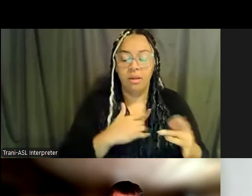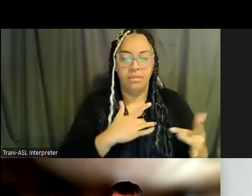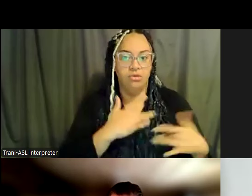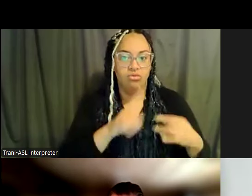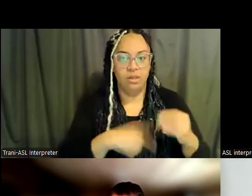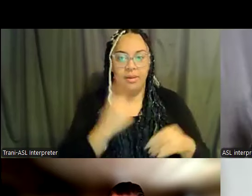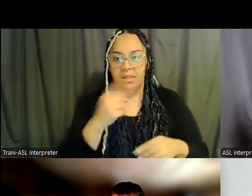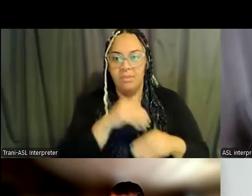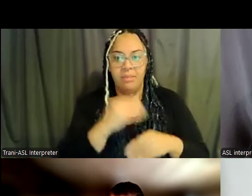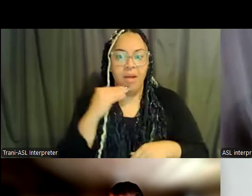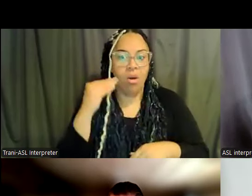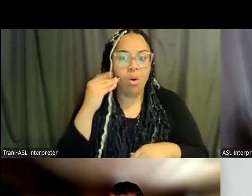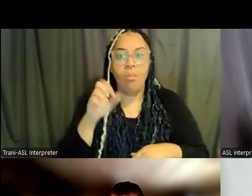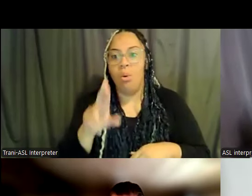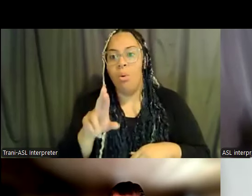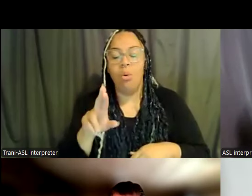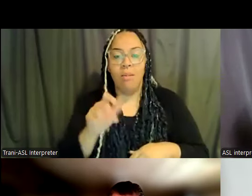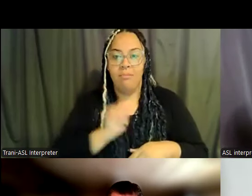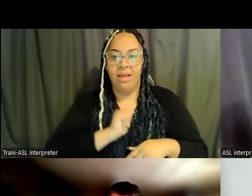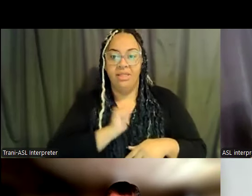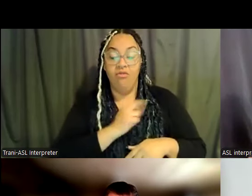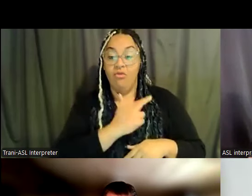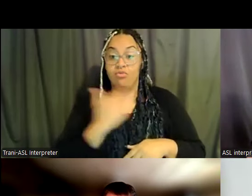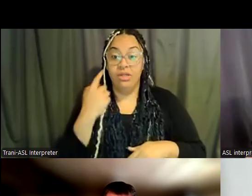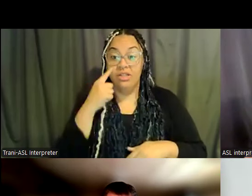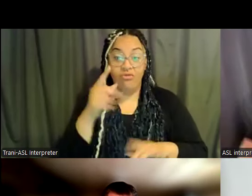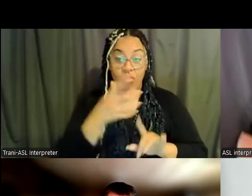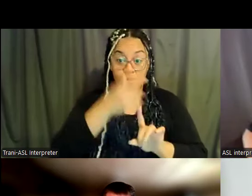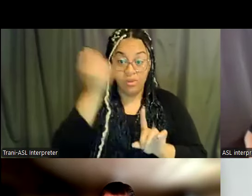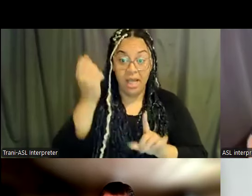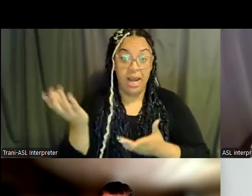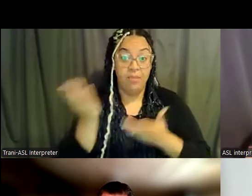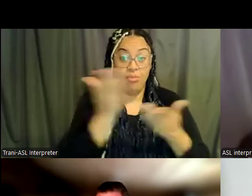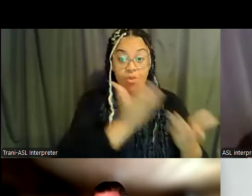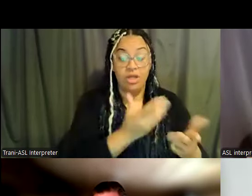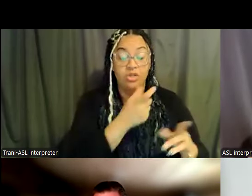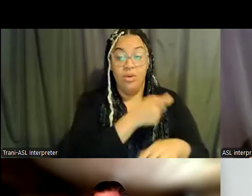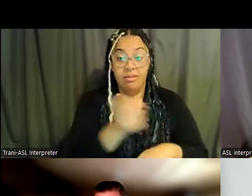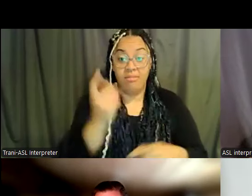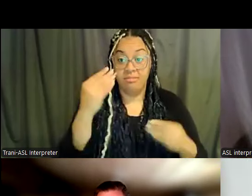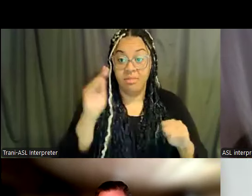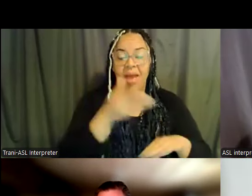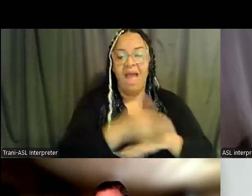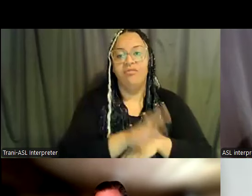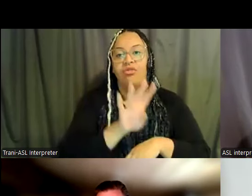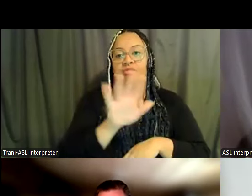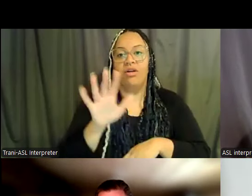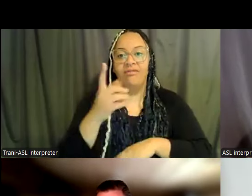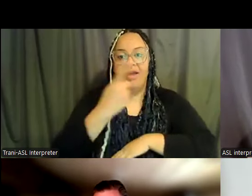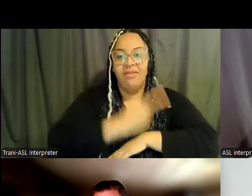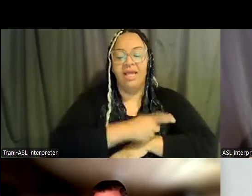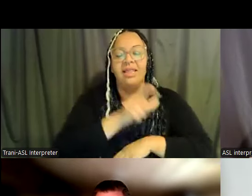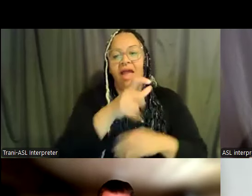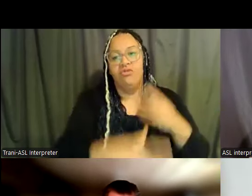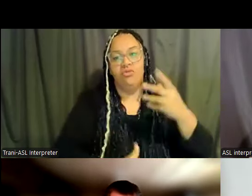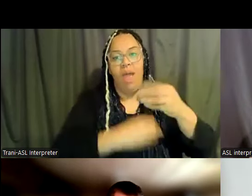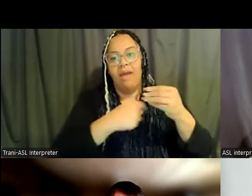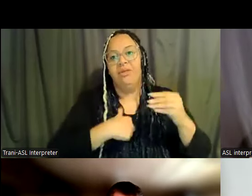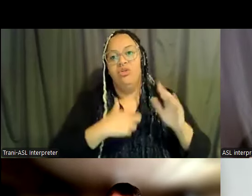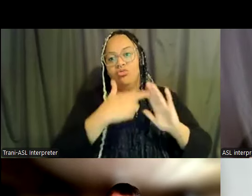myself is at risk for suicide, and I bring it to a gun shop, after 45 days, they have to add me to a registry.